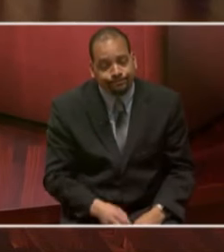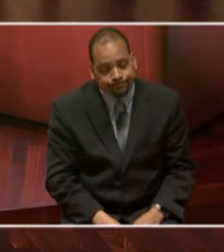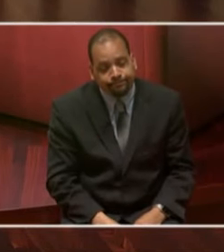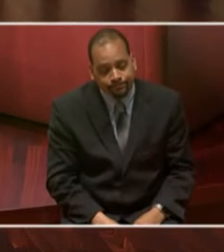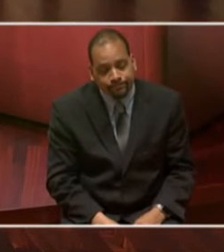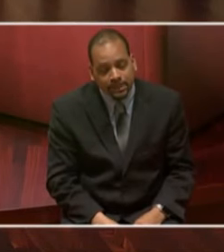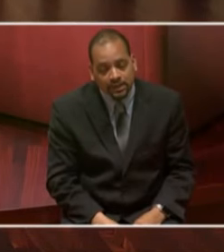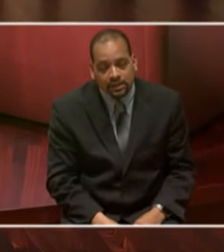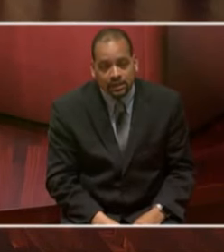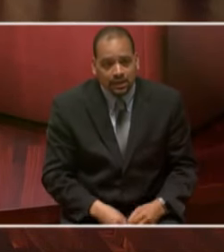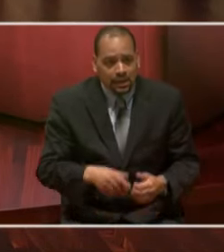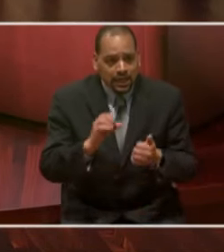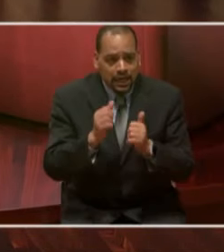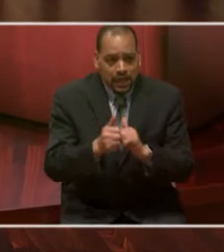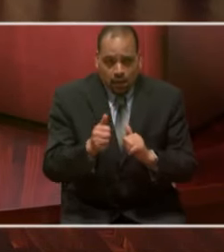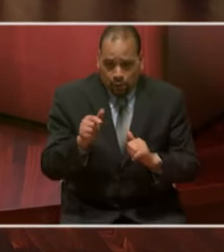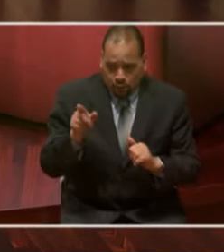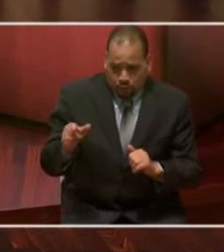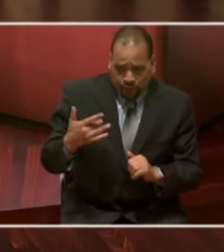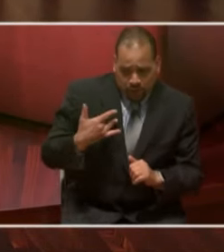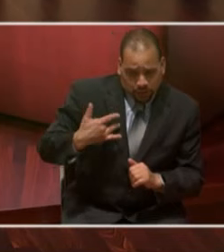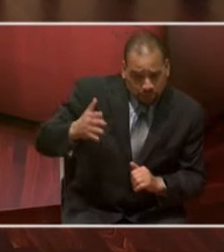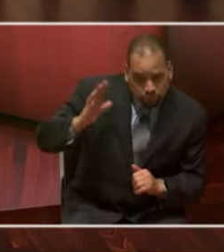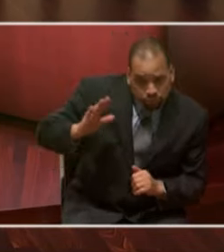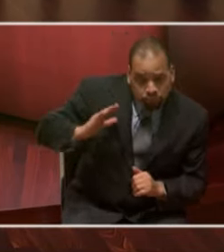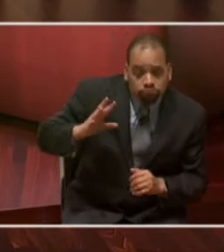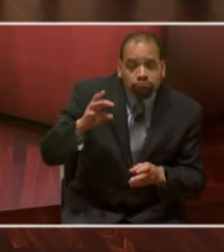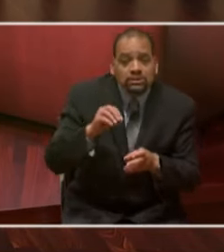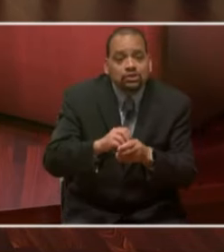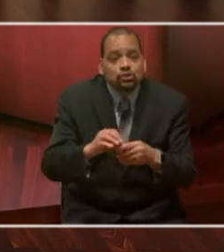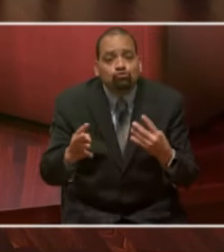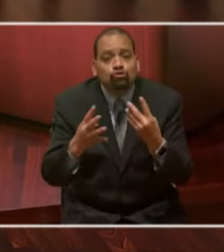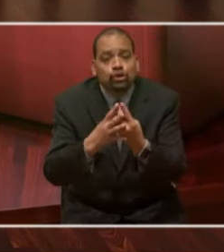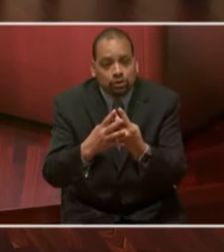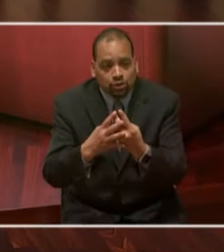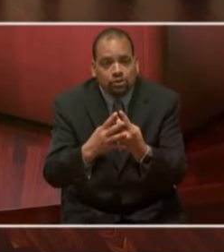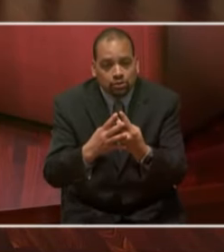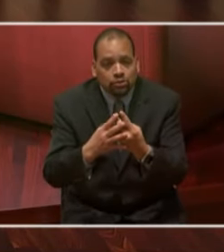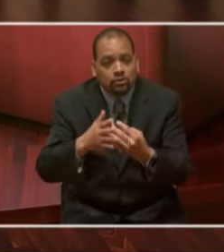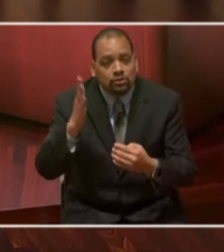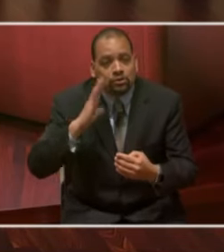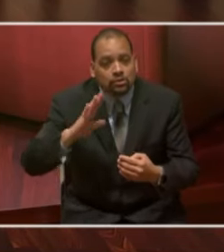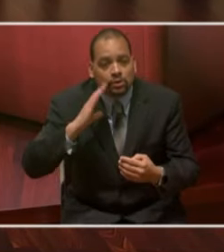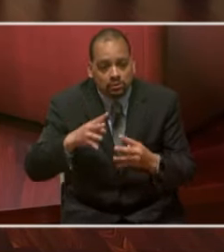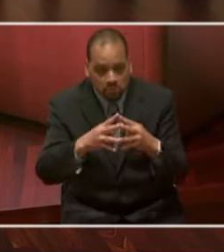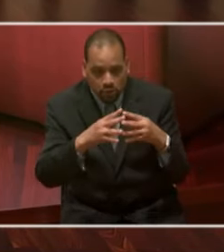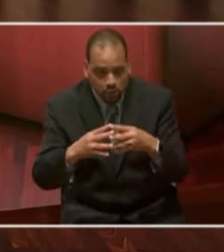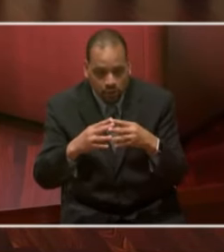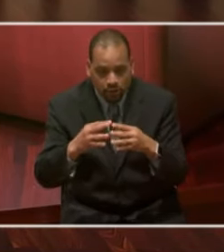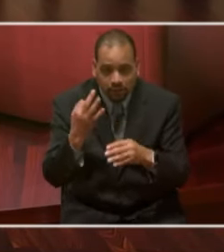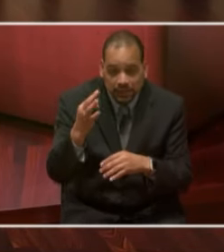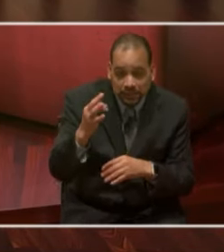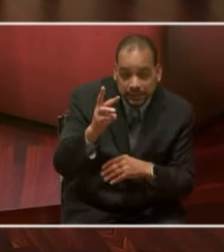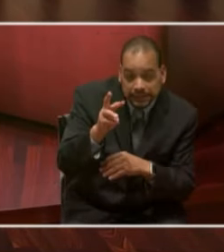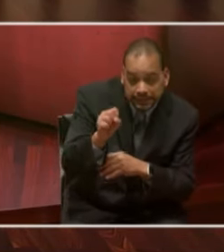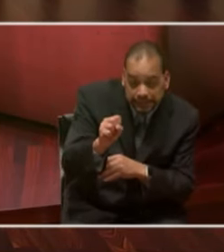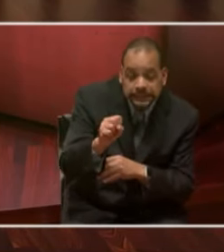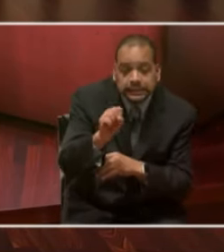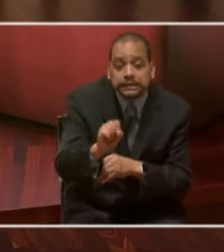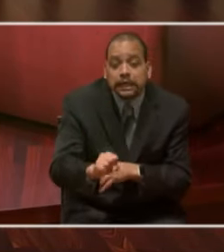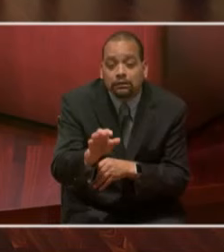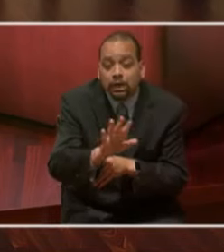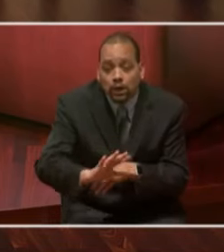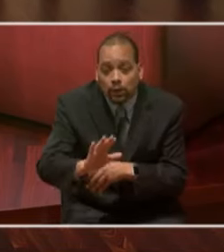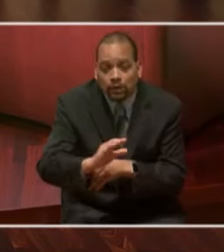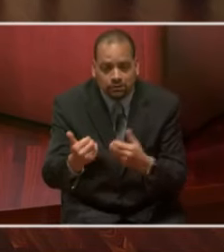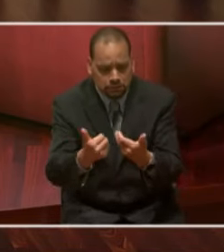during a sit-in when someone, the owner, locked us up in a little restaurant. This is in